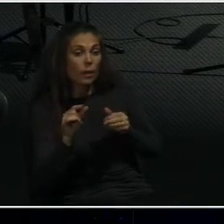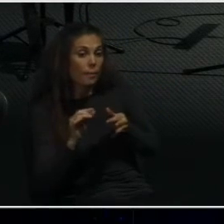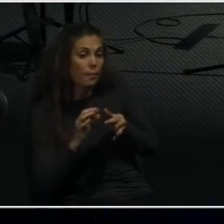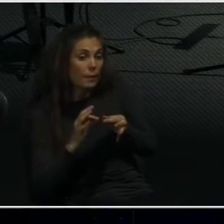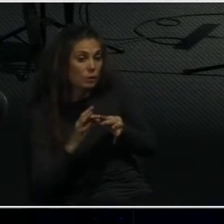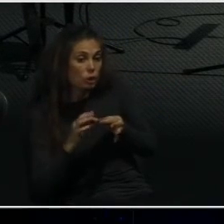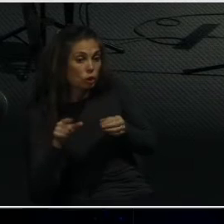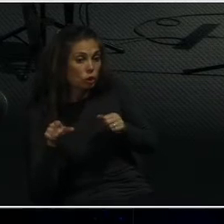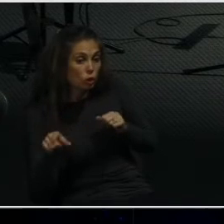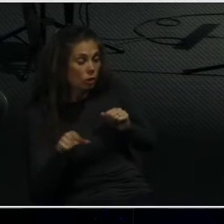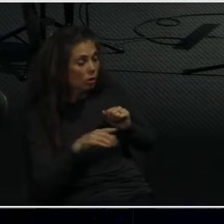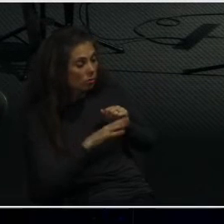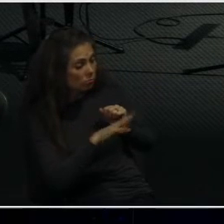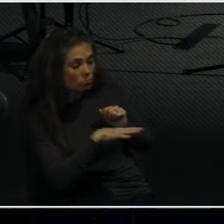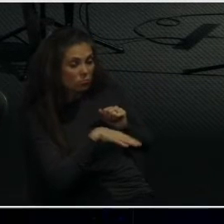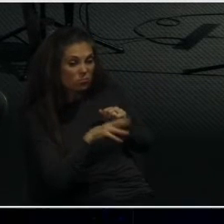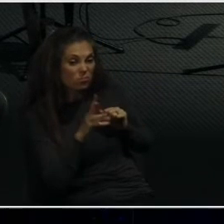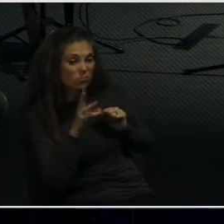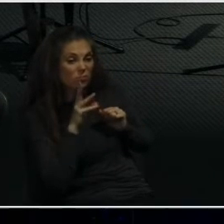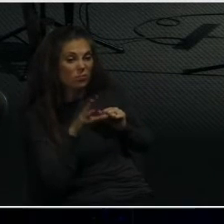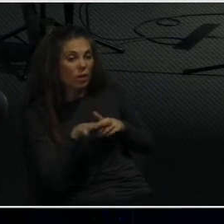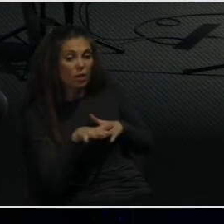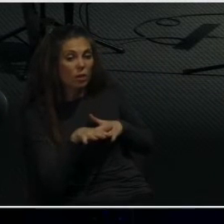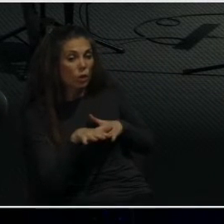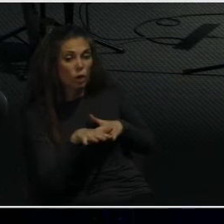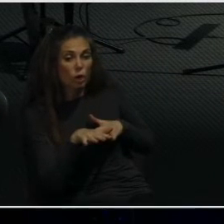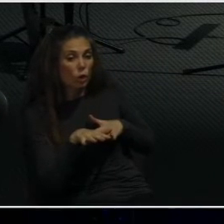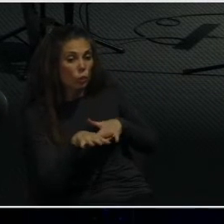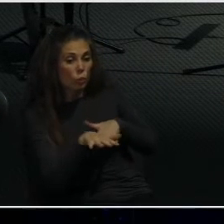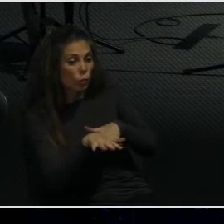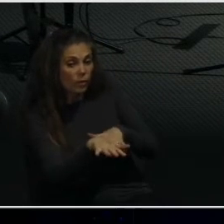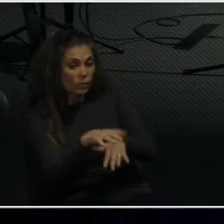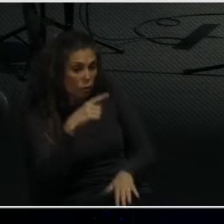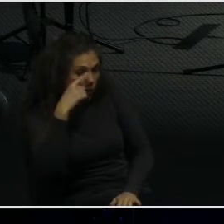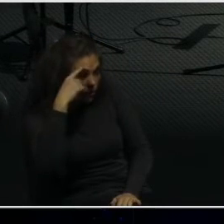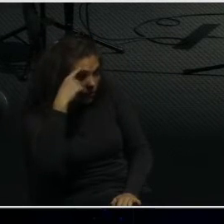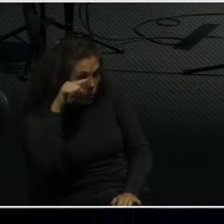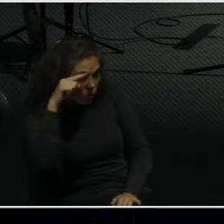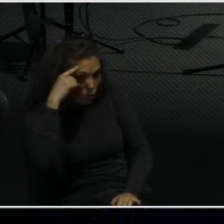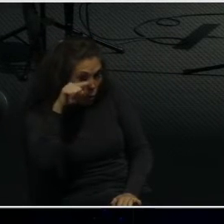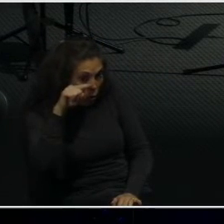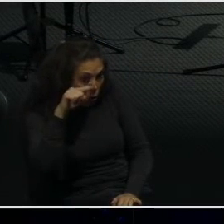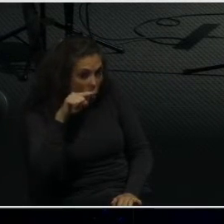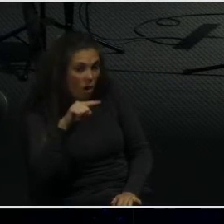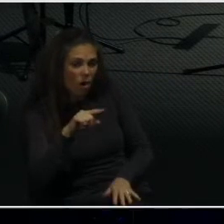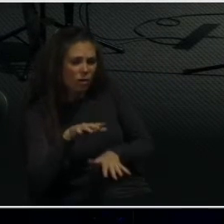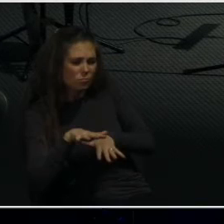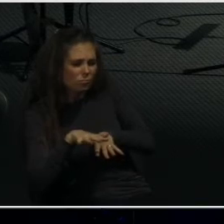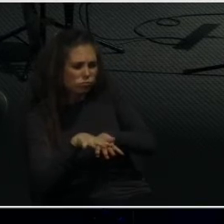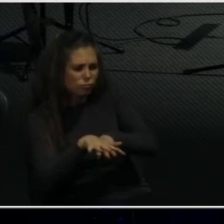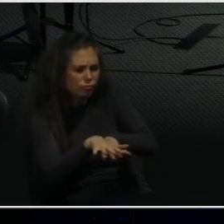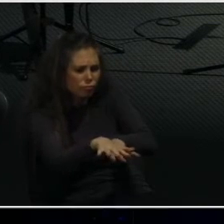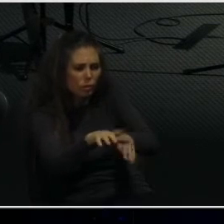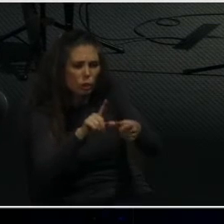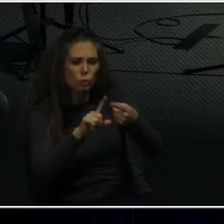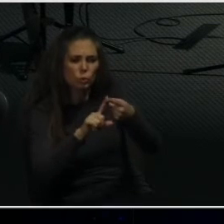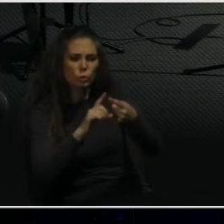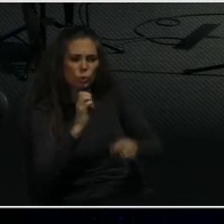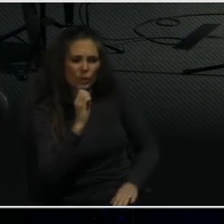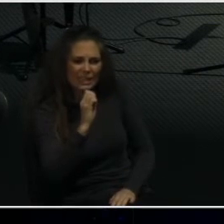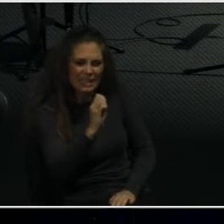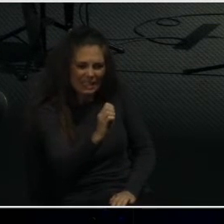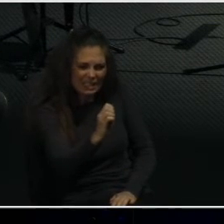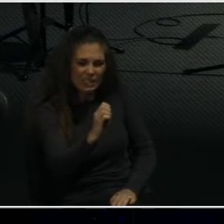the purpose of this river. He says, this water flows towards the eastern region and goes down into